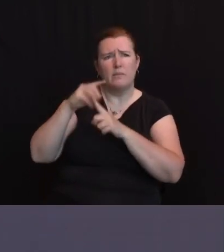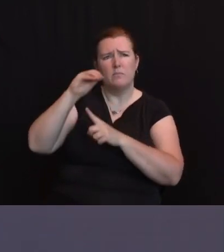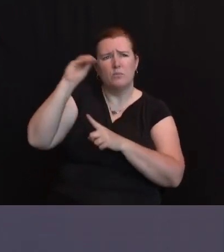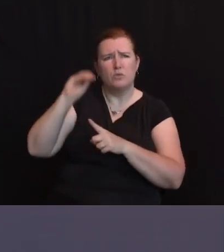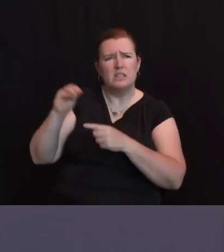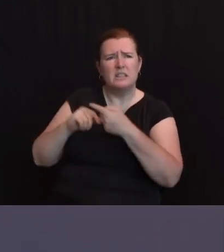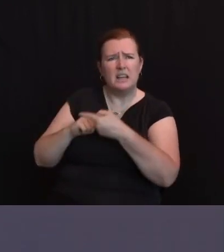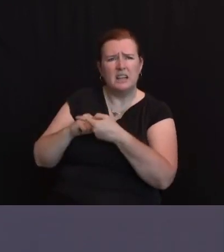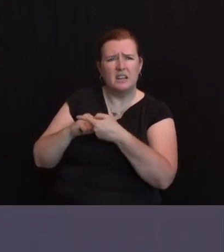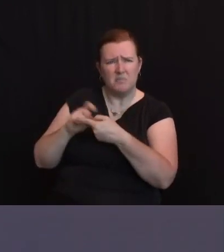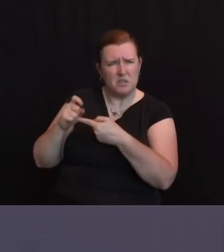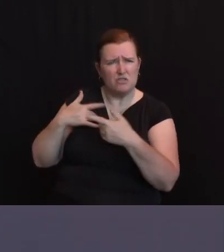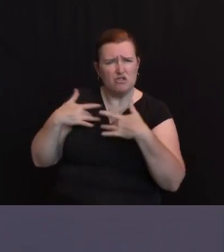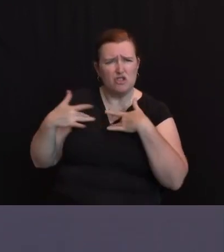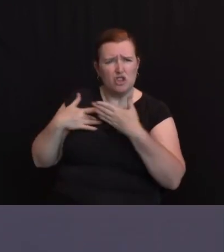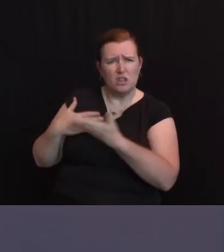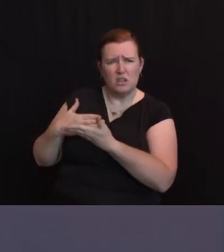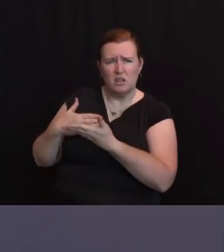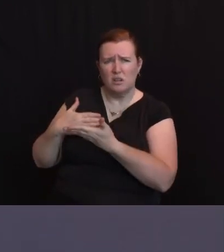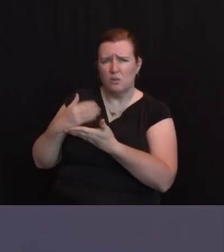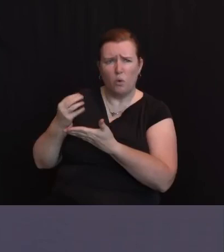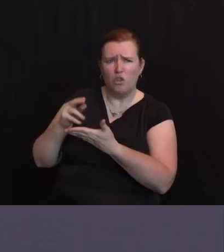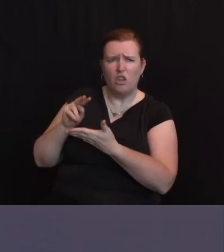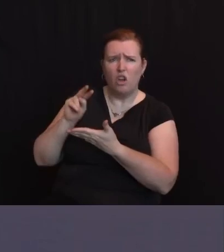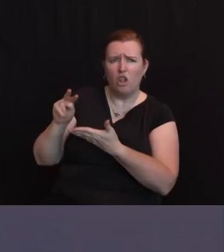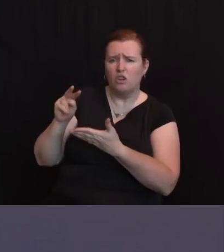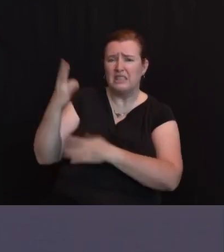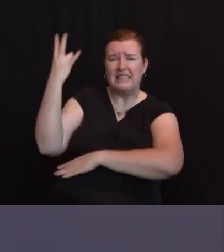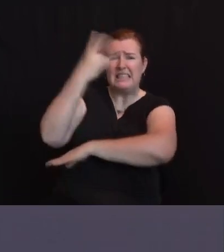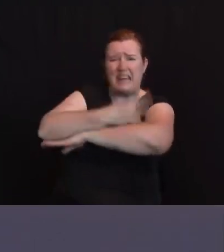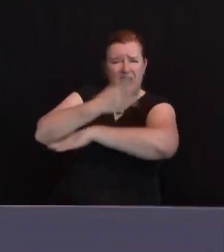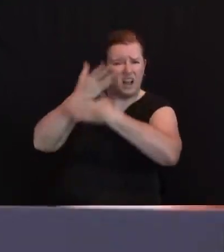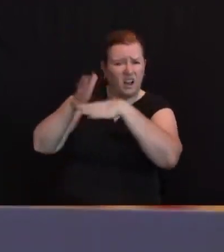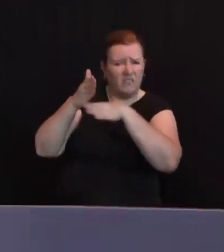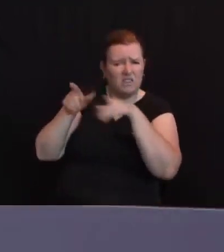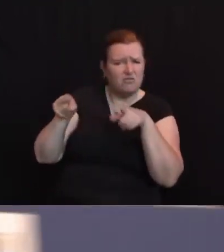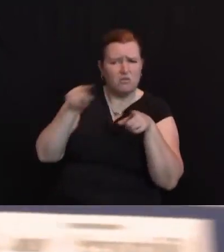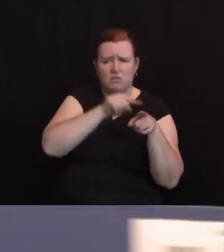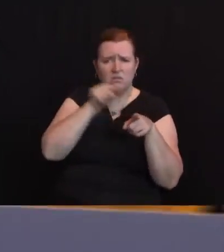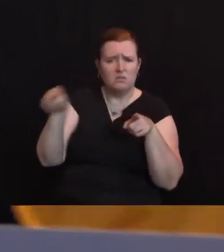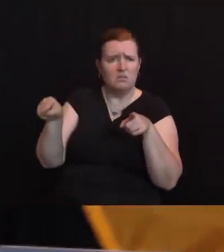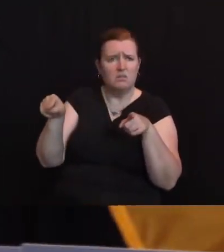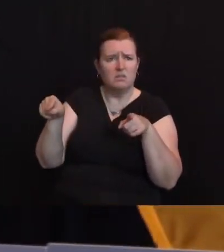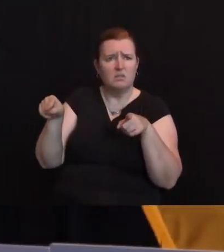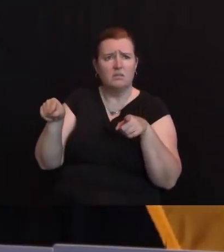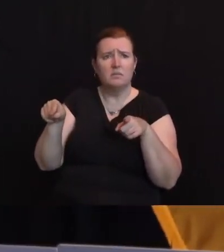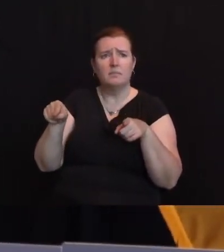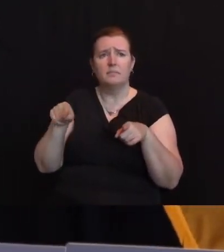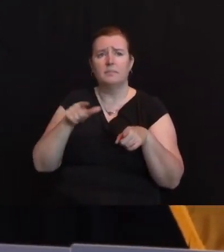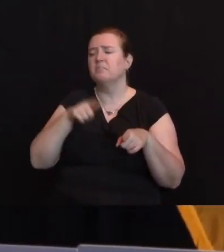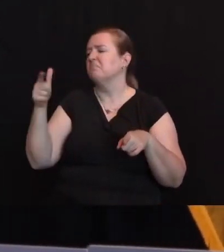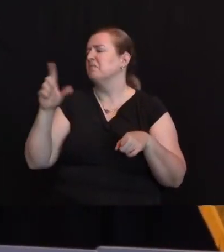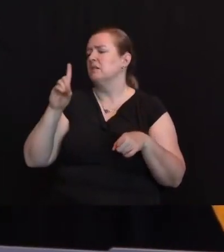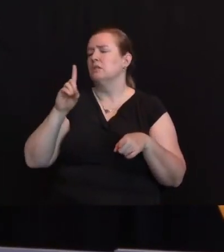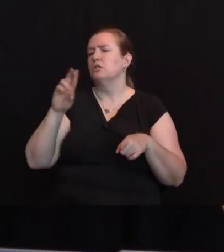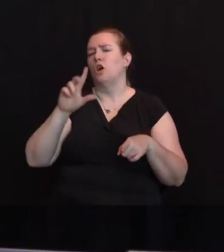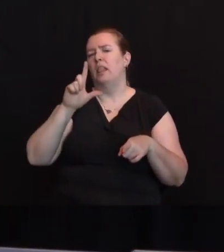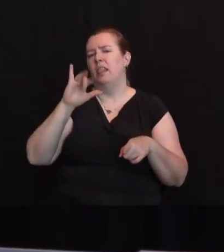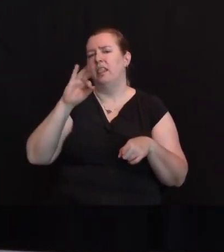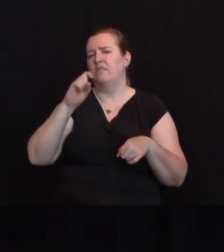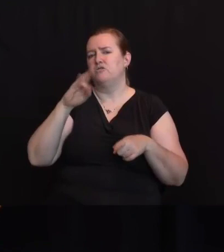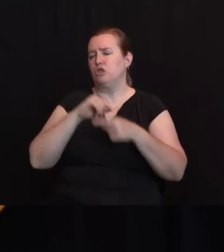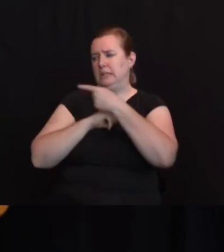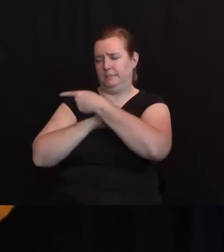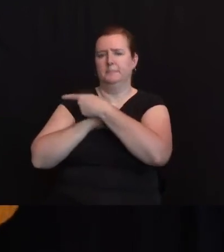look at 7-day averages and not be too concerned about a blip? I don't get too concerned about a single blip. I certainly watch everything,